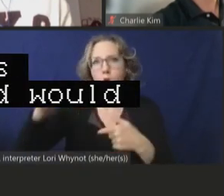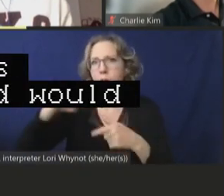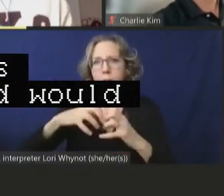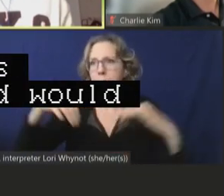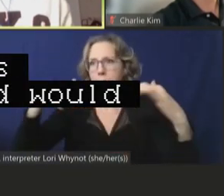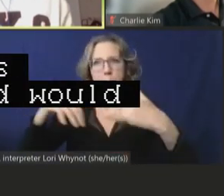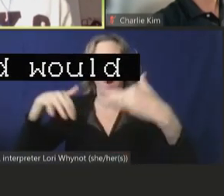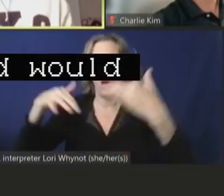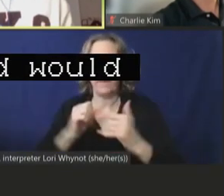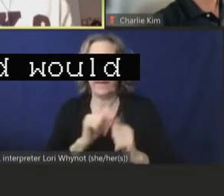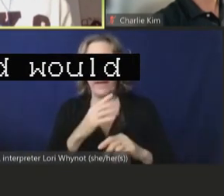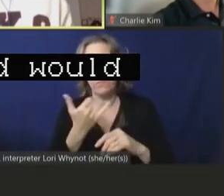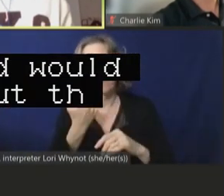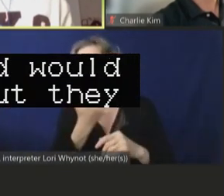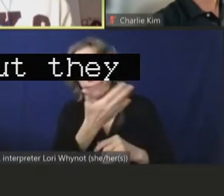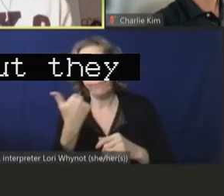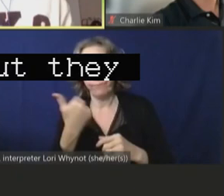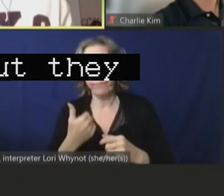Thank